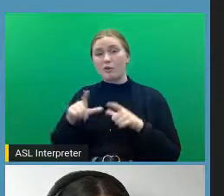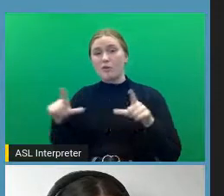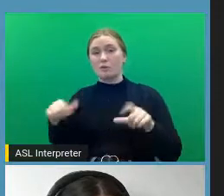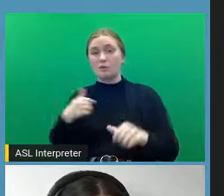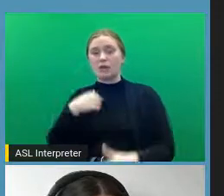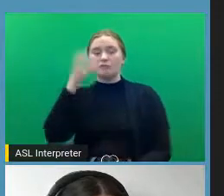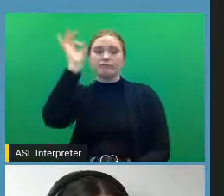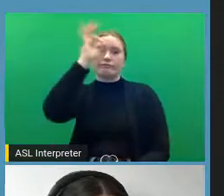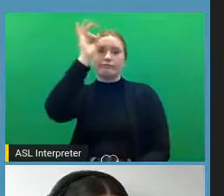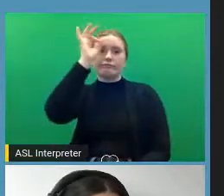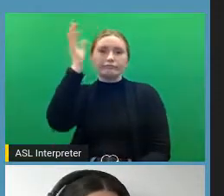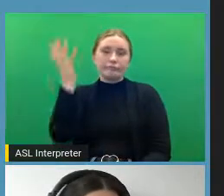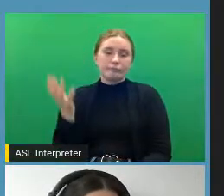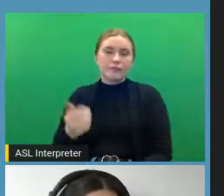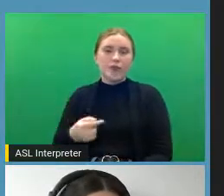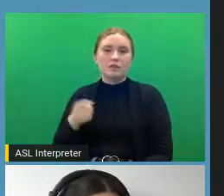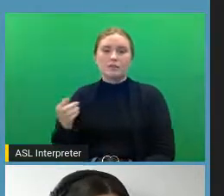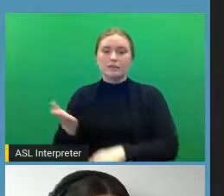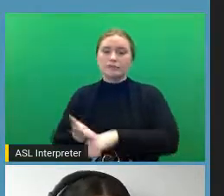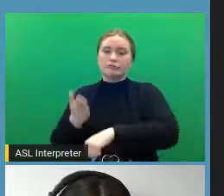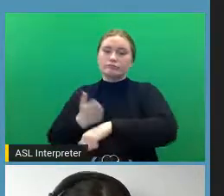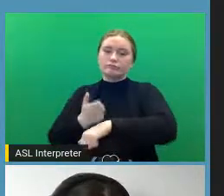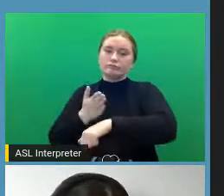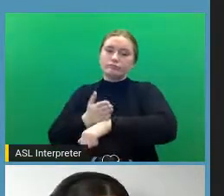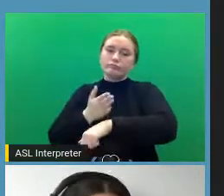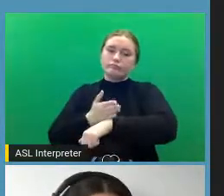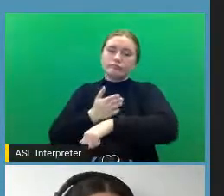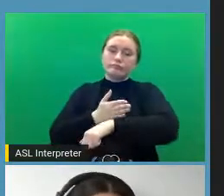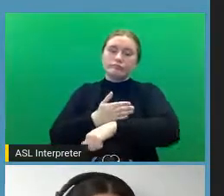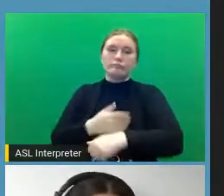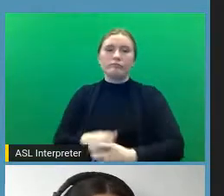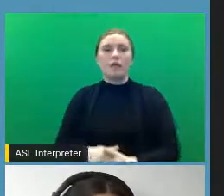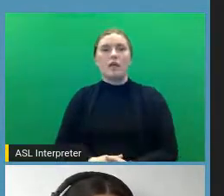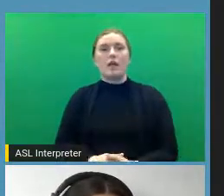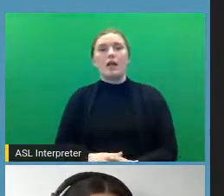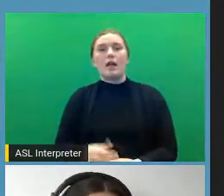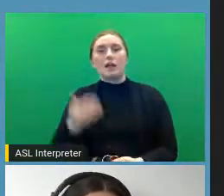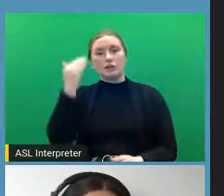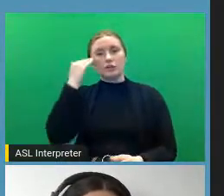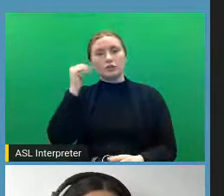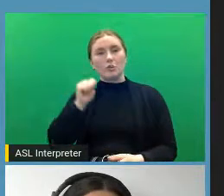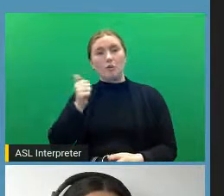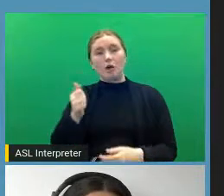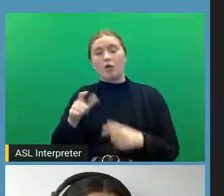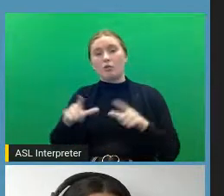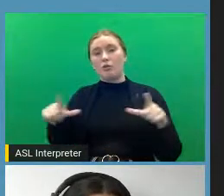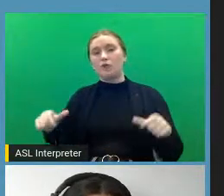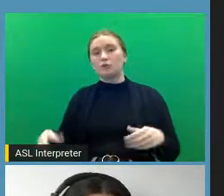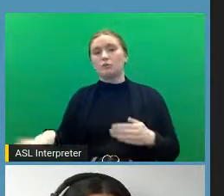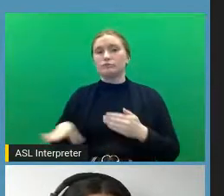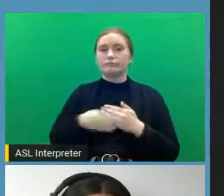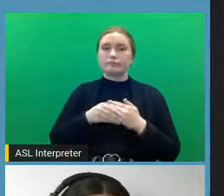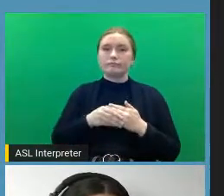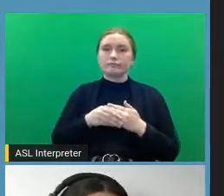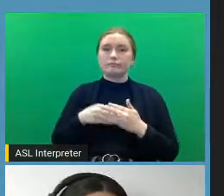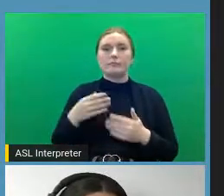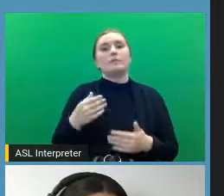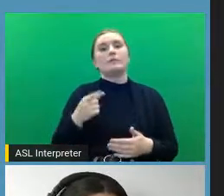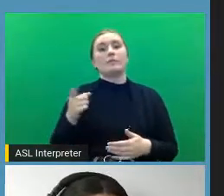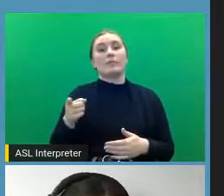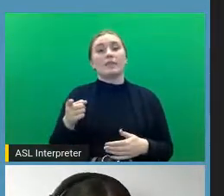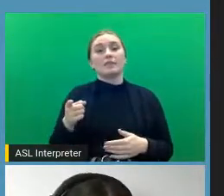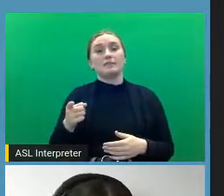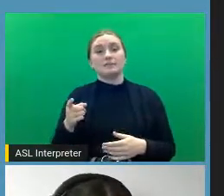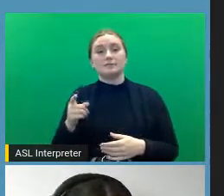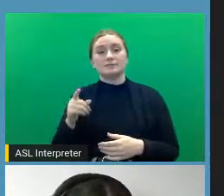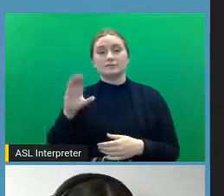do auto captions. It's improving all the time. And so I'm sure new languages are being added because this caption editor looks